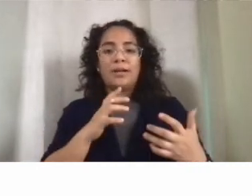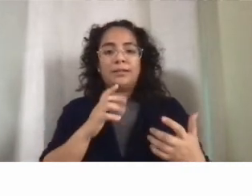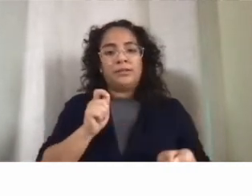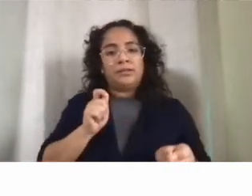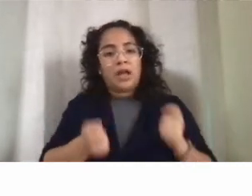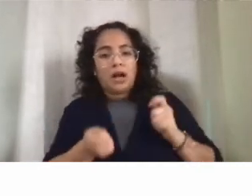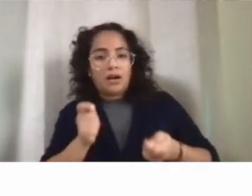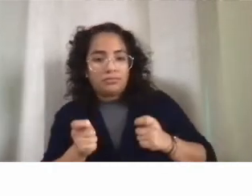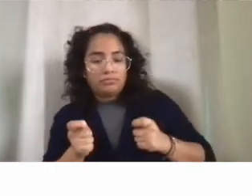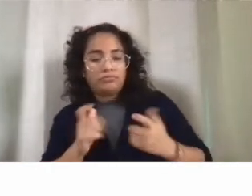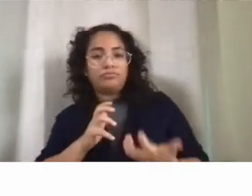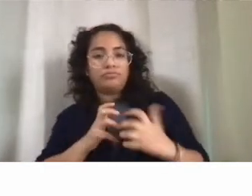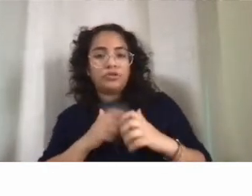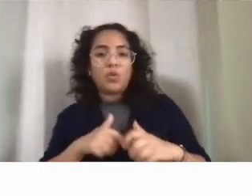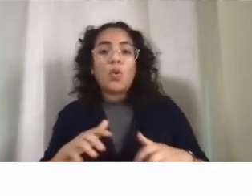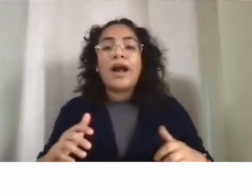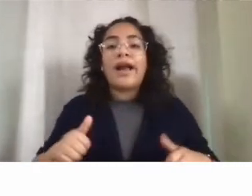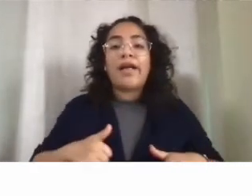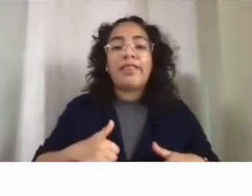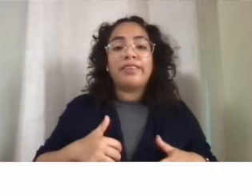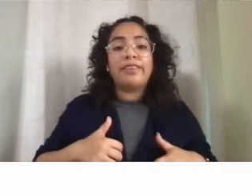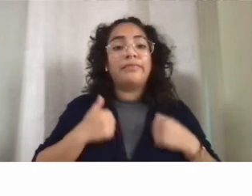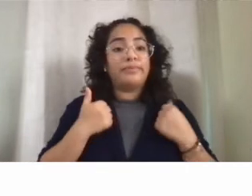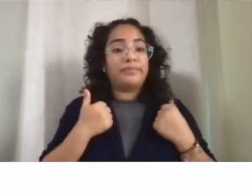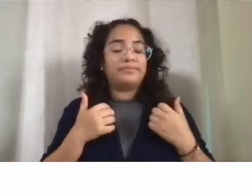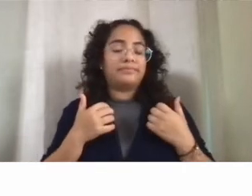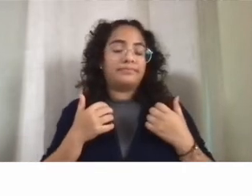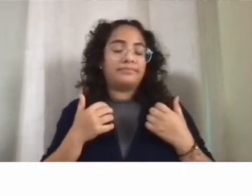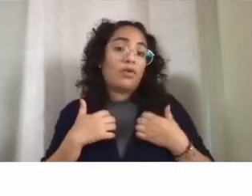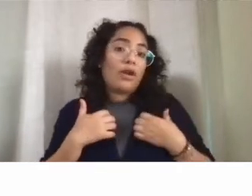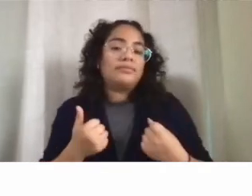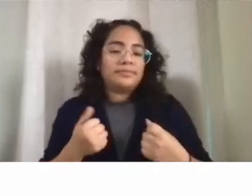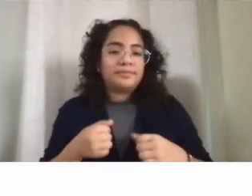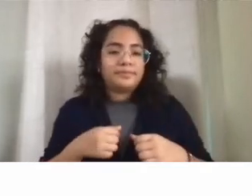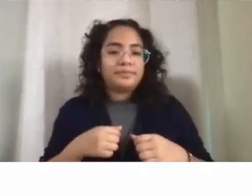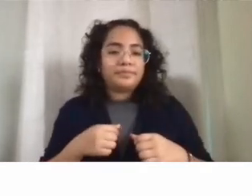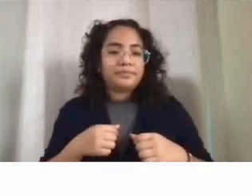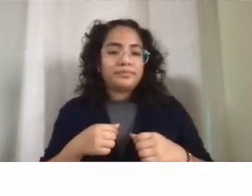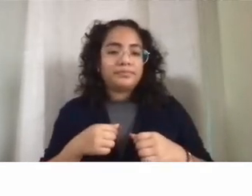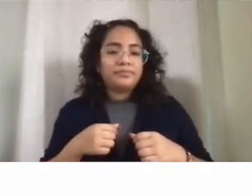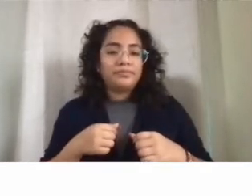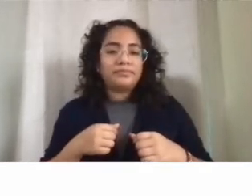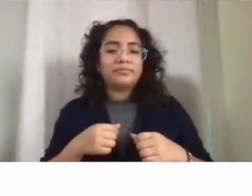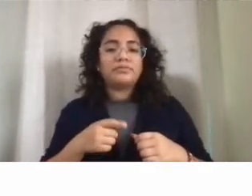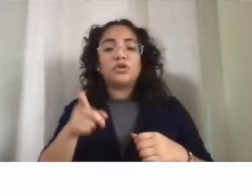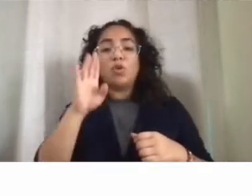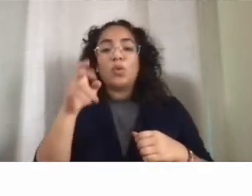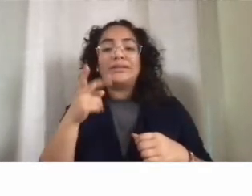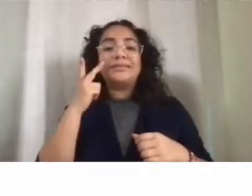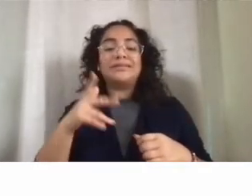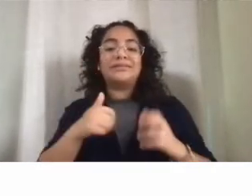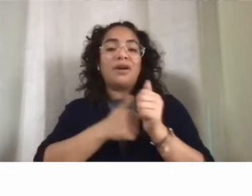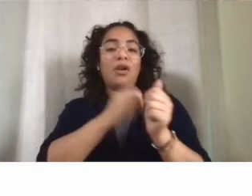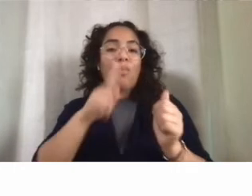to health. And when you get the slides as a follow-up email, you'll be,